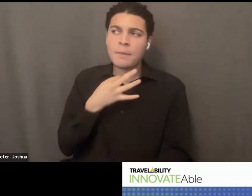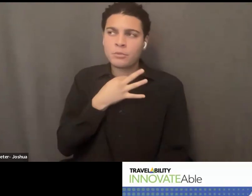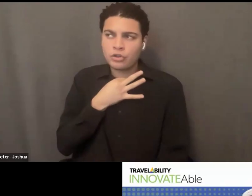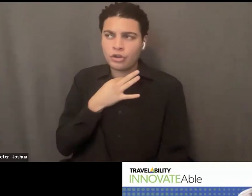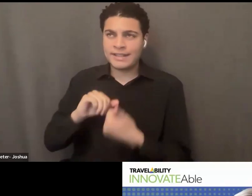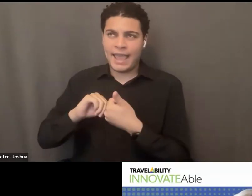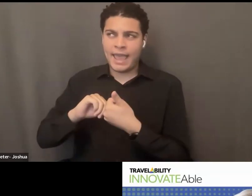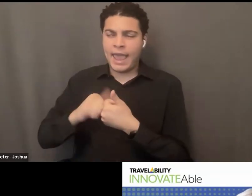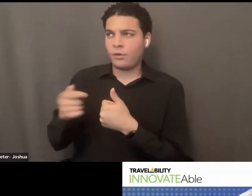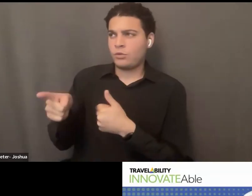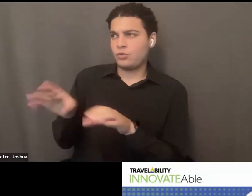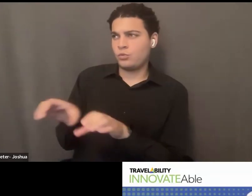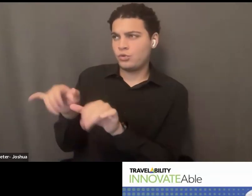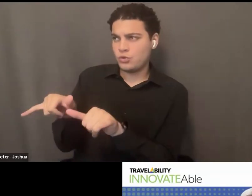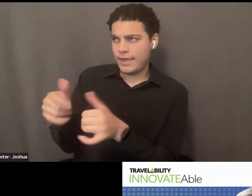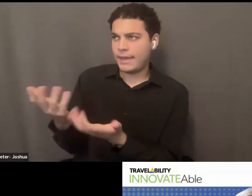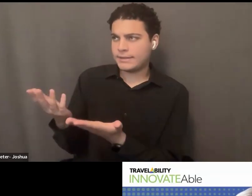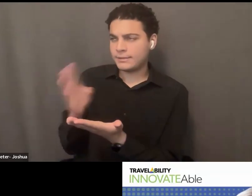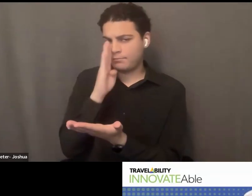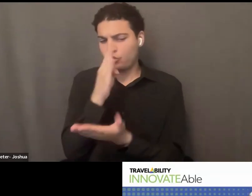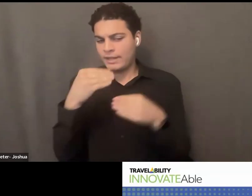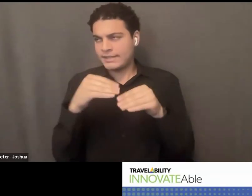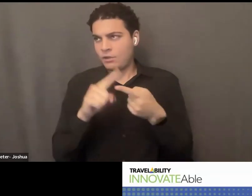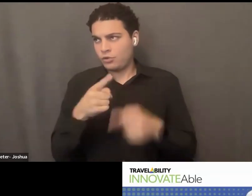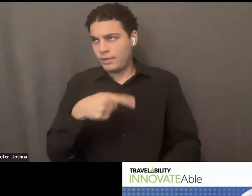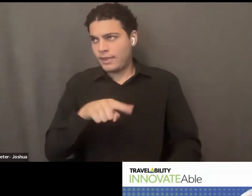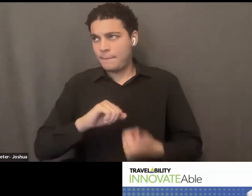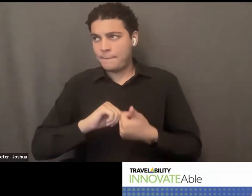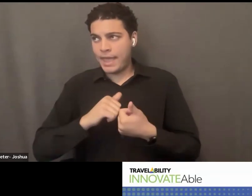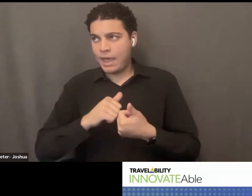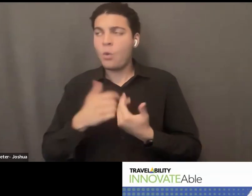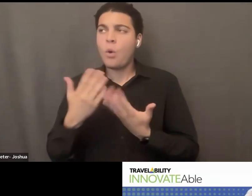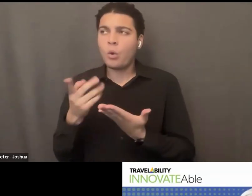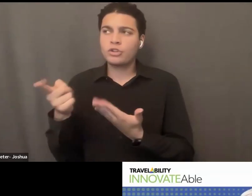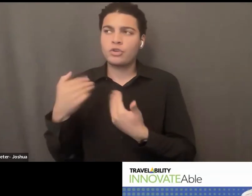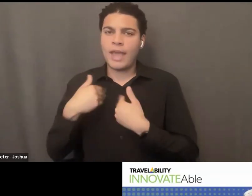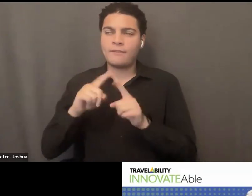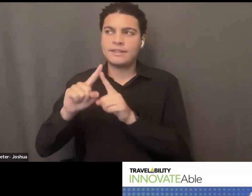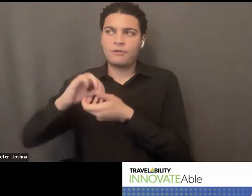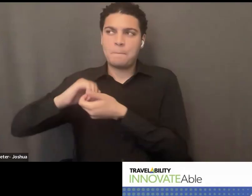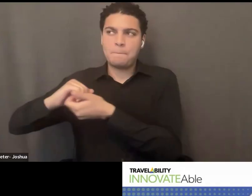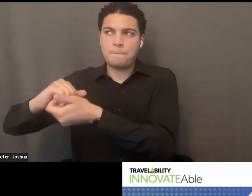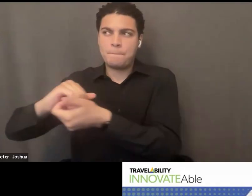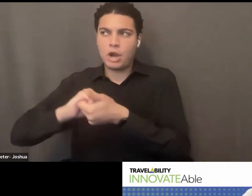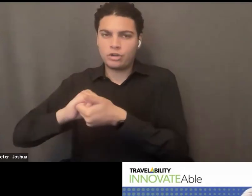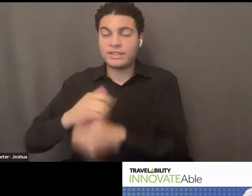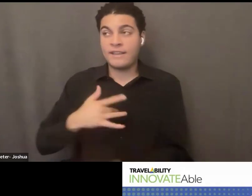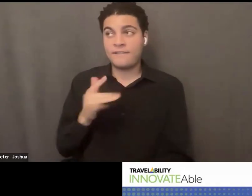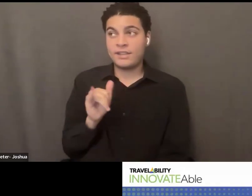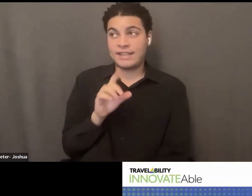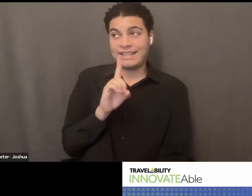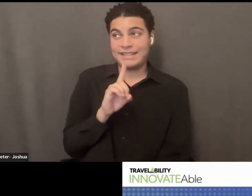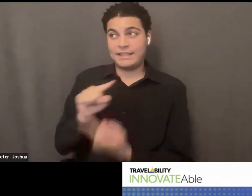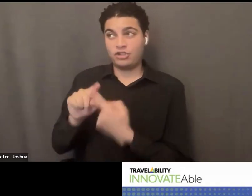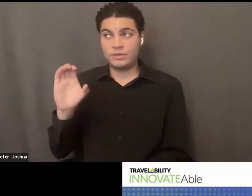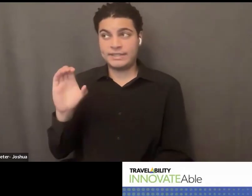or are there channel partners more kind of B2B2C? It feels like it's very D2C right now, but is there a B2B2C opportunity